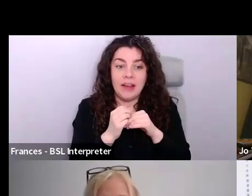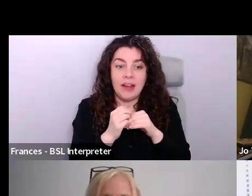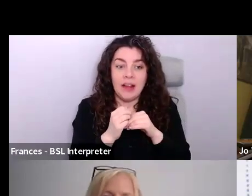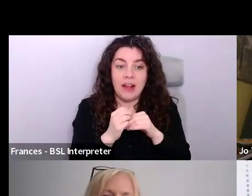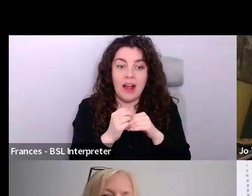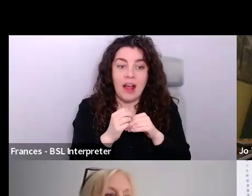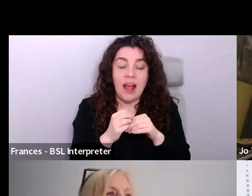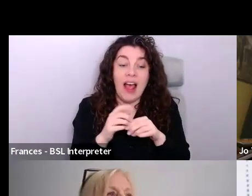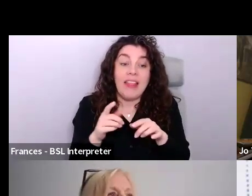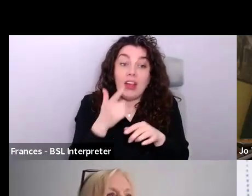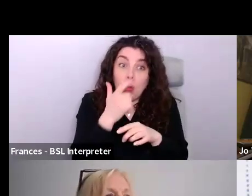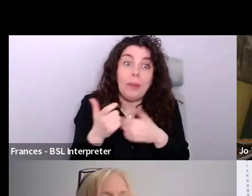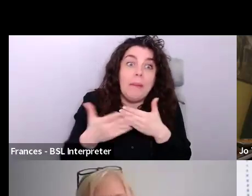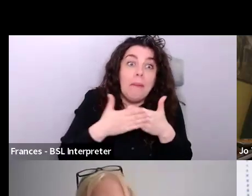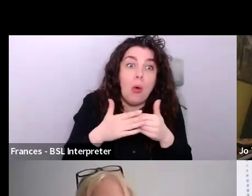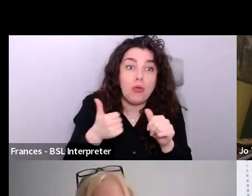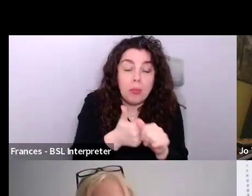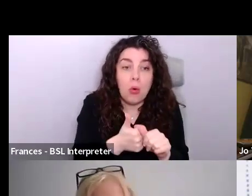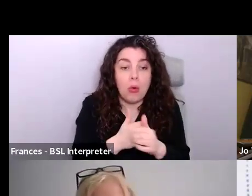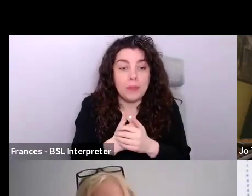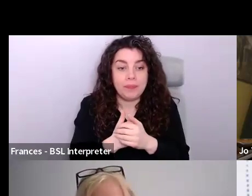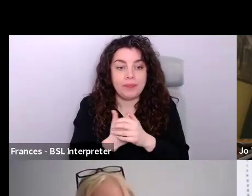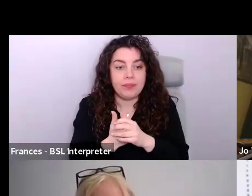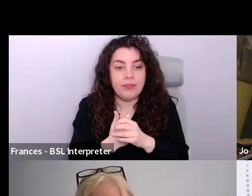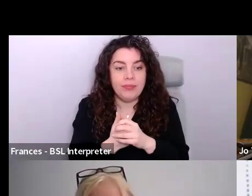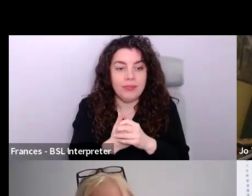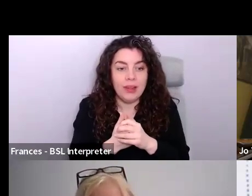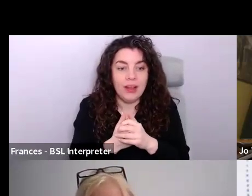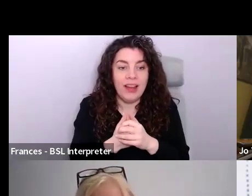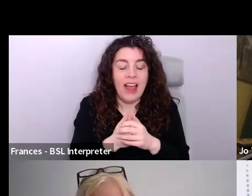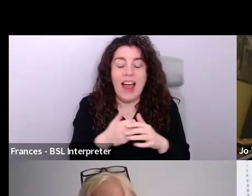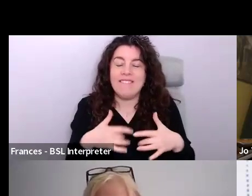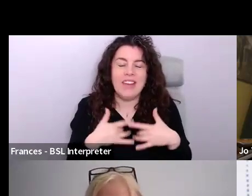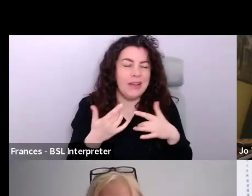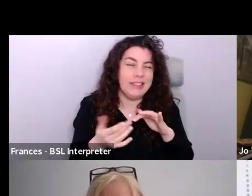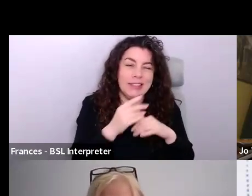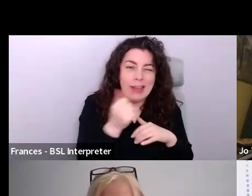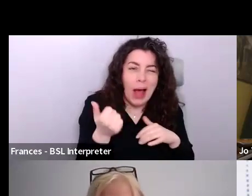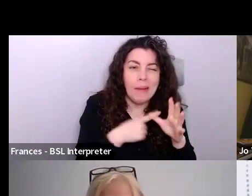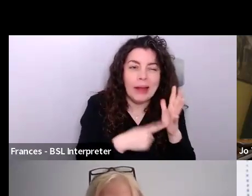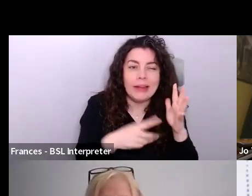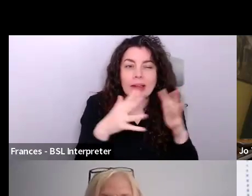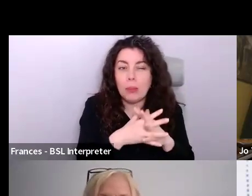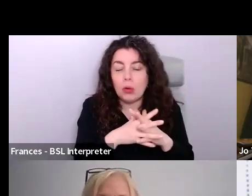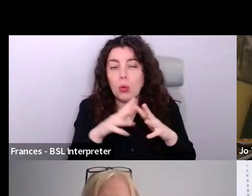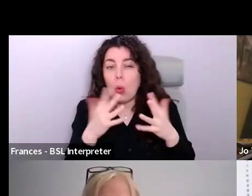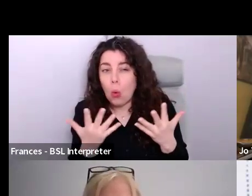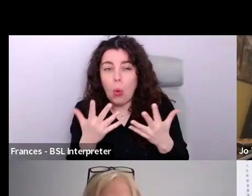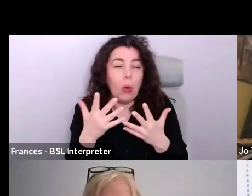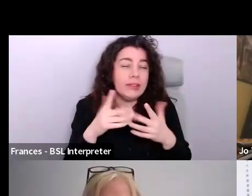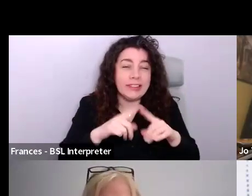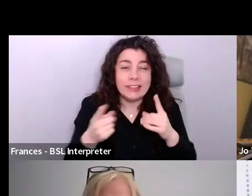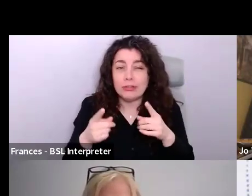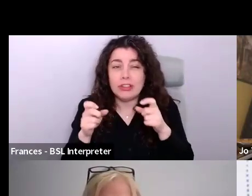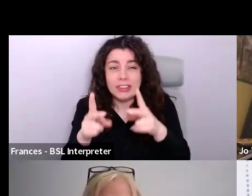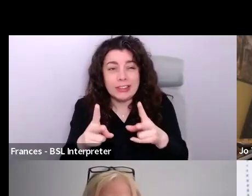could be getting support wise that they're just not getting, because these systems are so clunky and we don't know how to navigate them. So that's the sort of purpose of